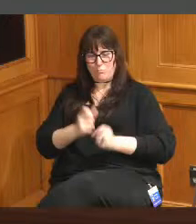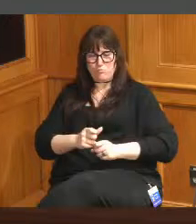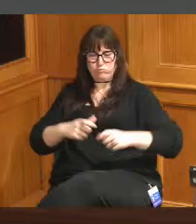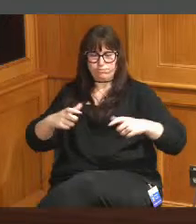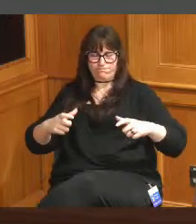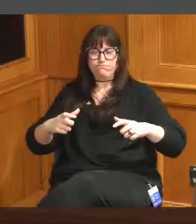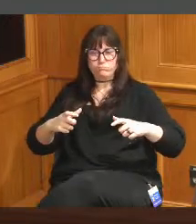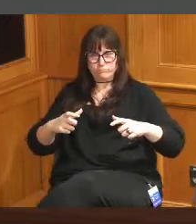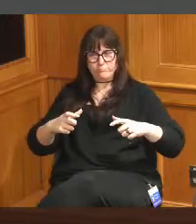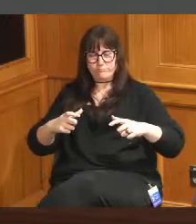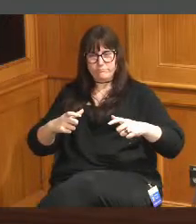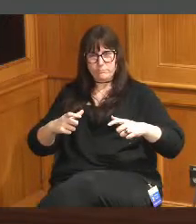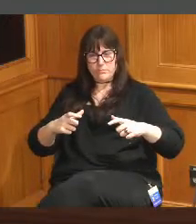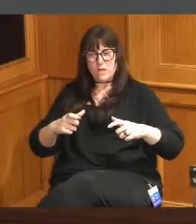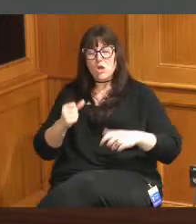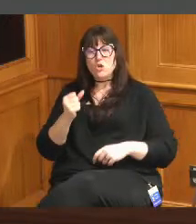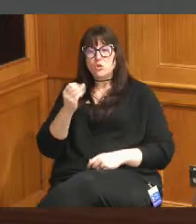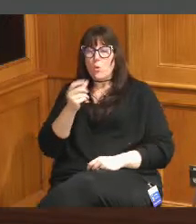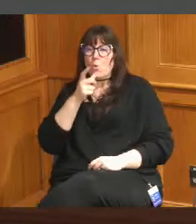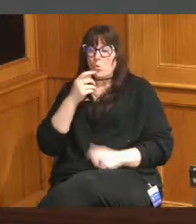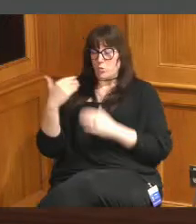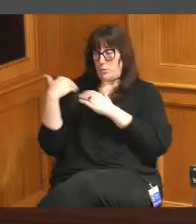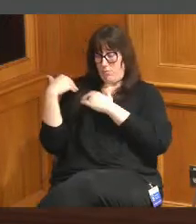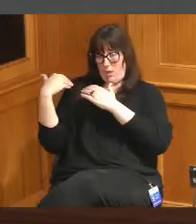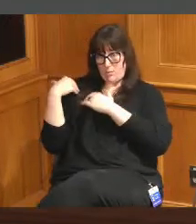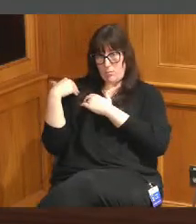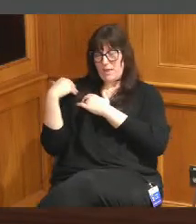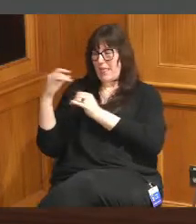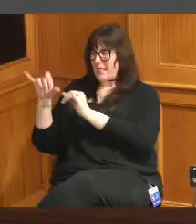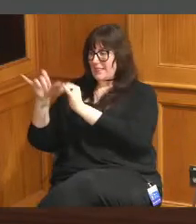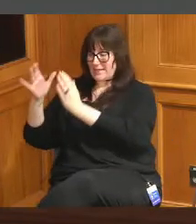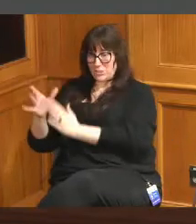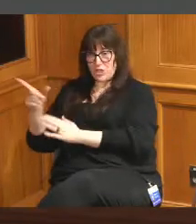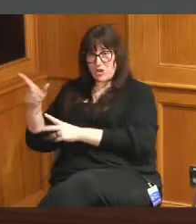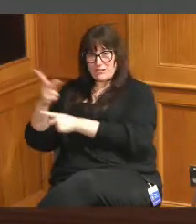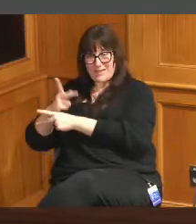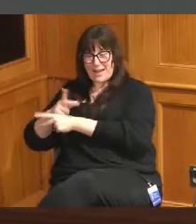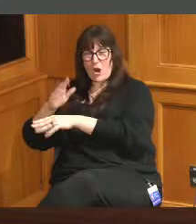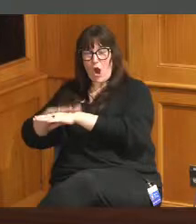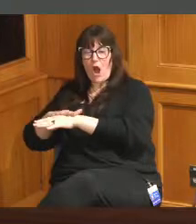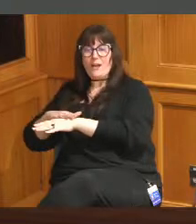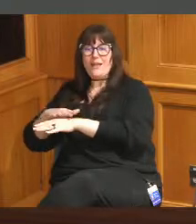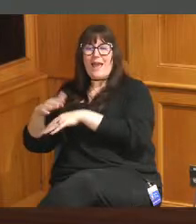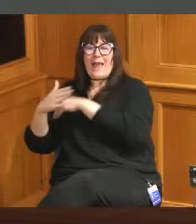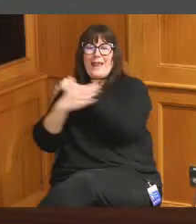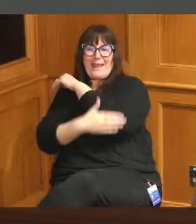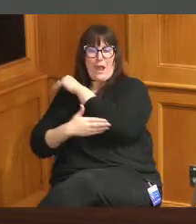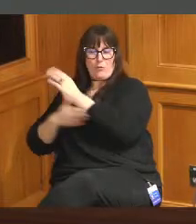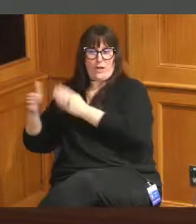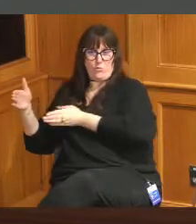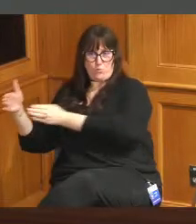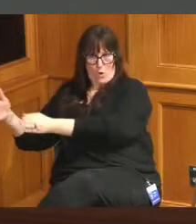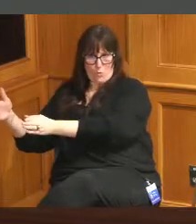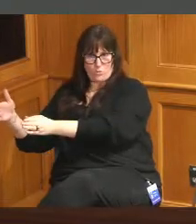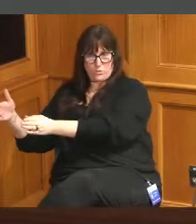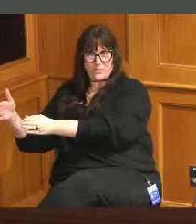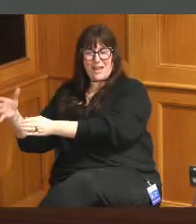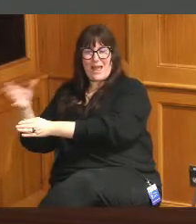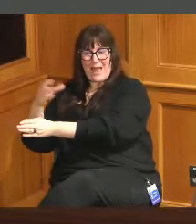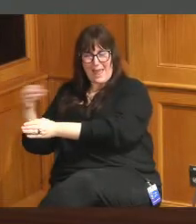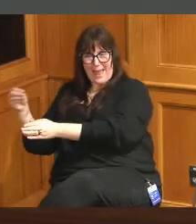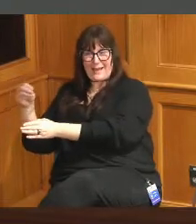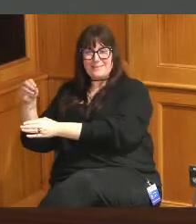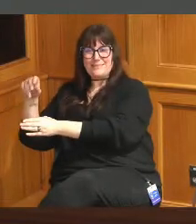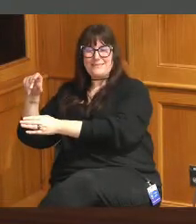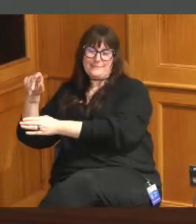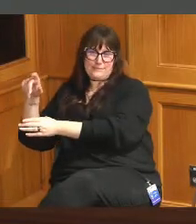the responsibility, the engineer would take care of things that are on county roads, and typically it would fall to the municipality or township to do the